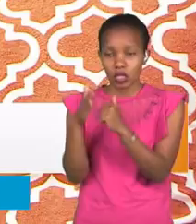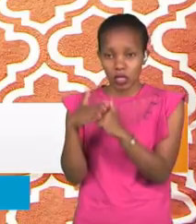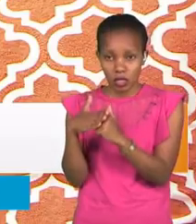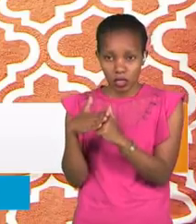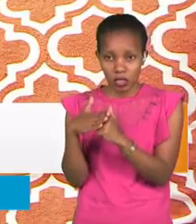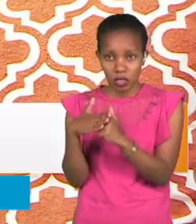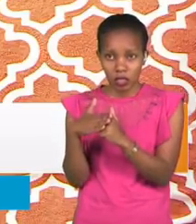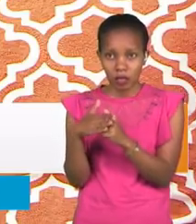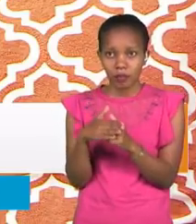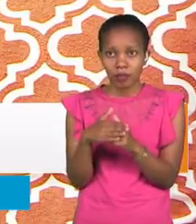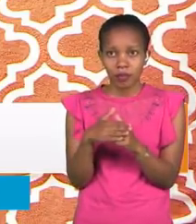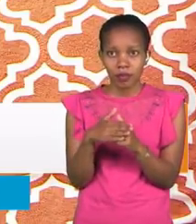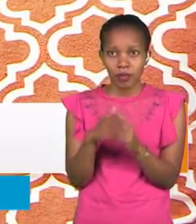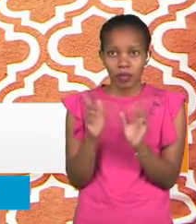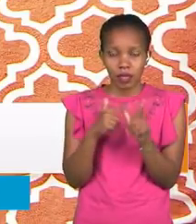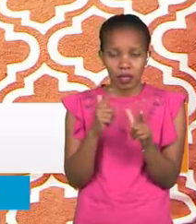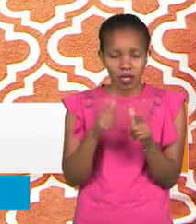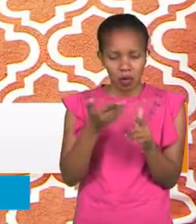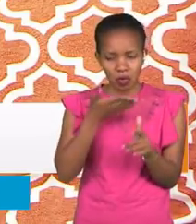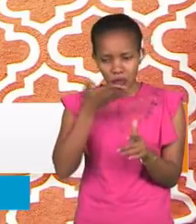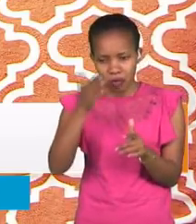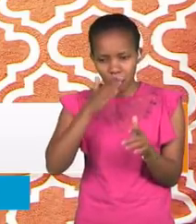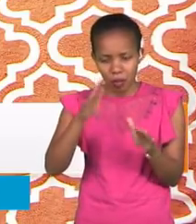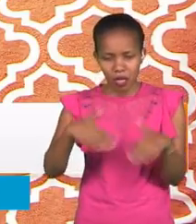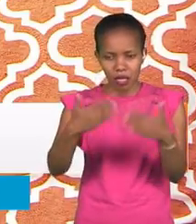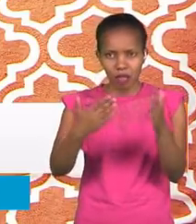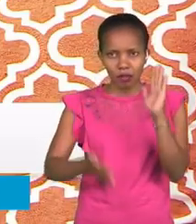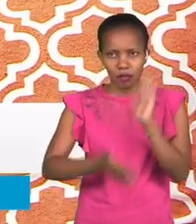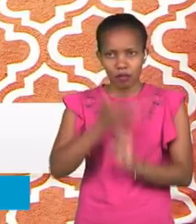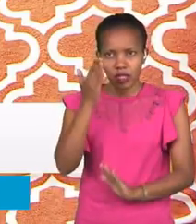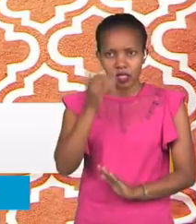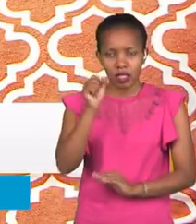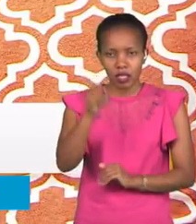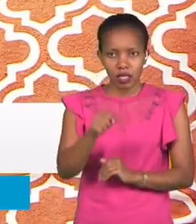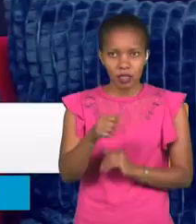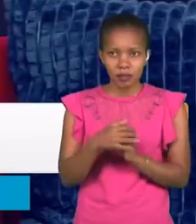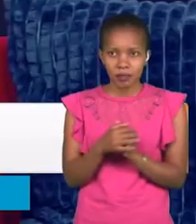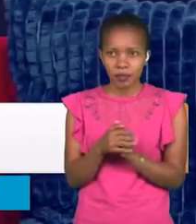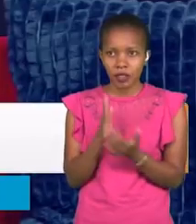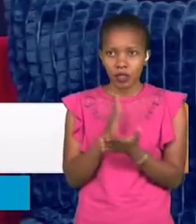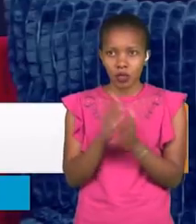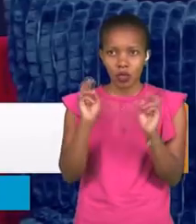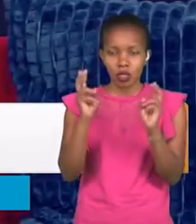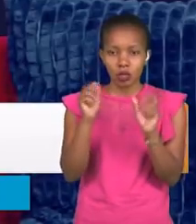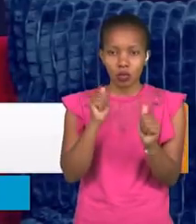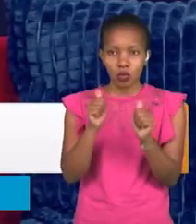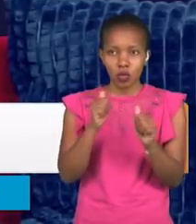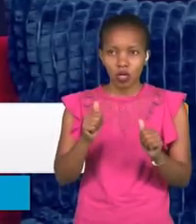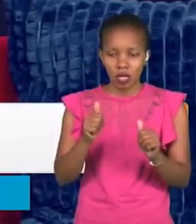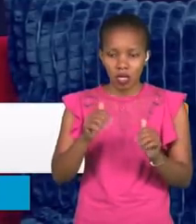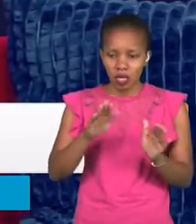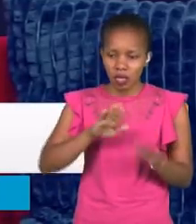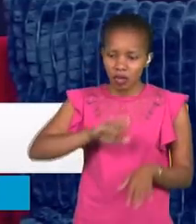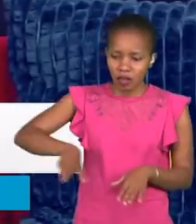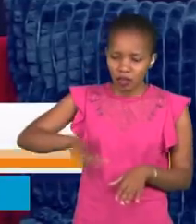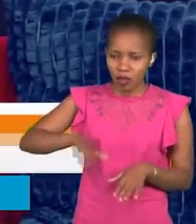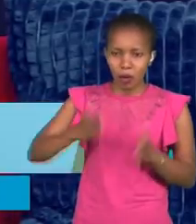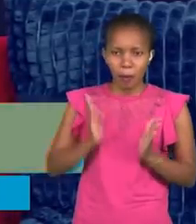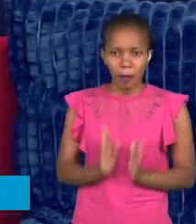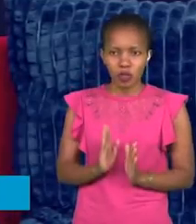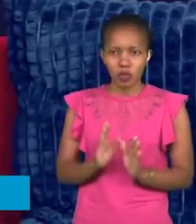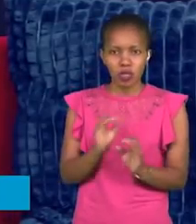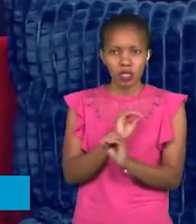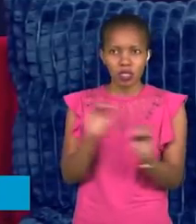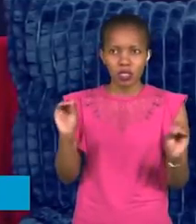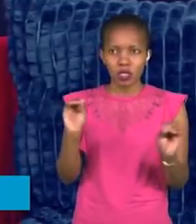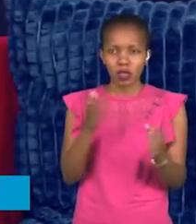Okay. And we will get back to you and let you know what we are doing in San Gerero. Of course, the theme is leaving no one behind. Thank you so much. Thank and you. All the best